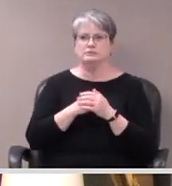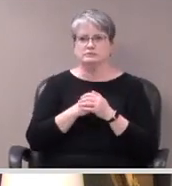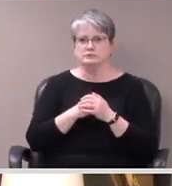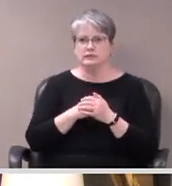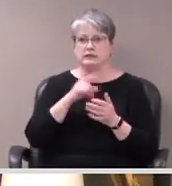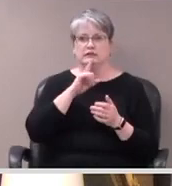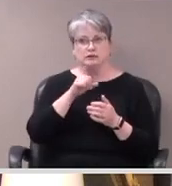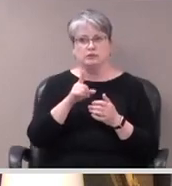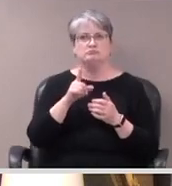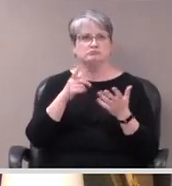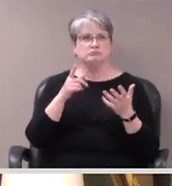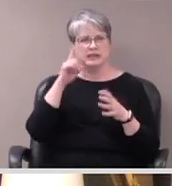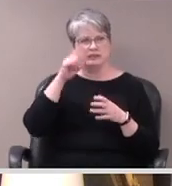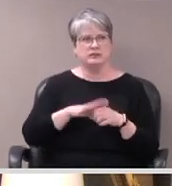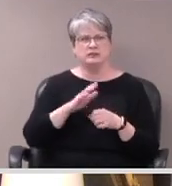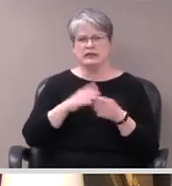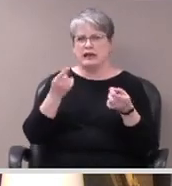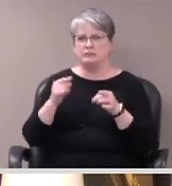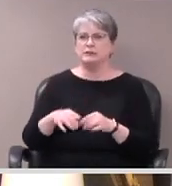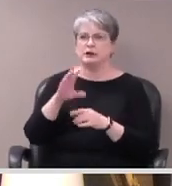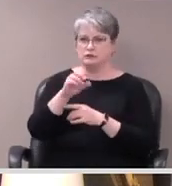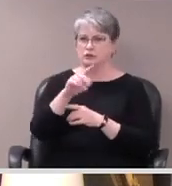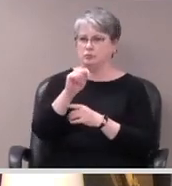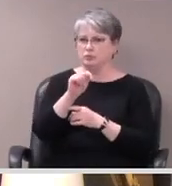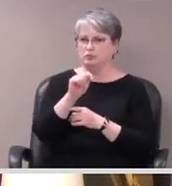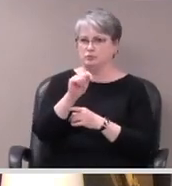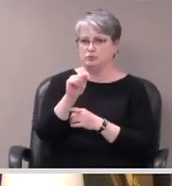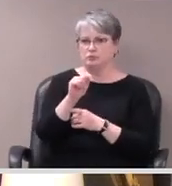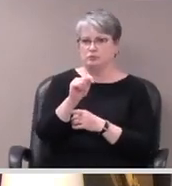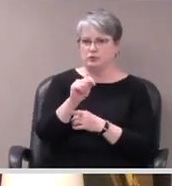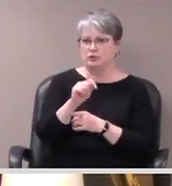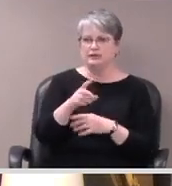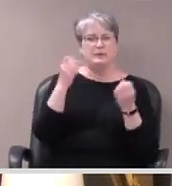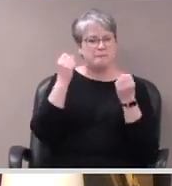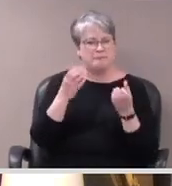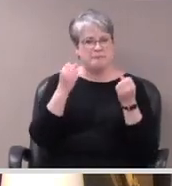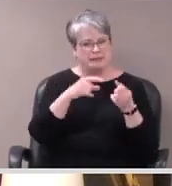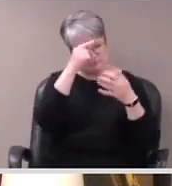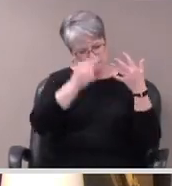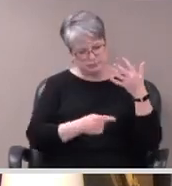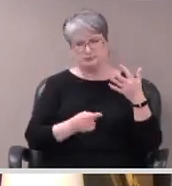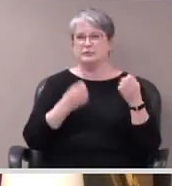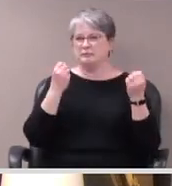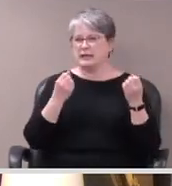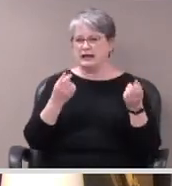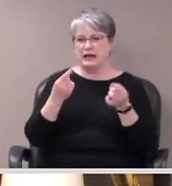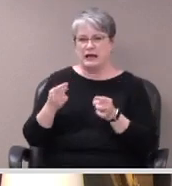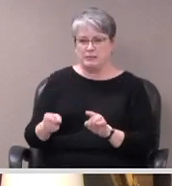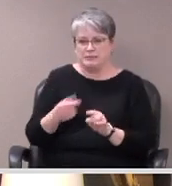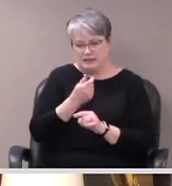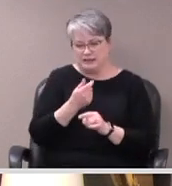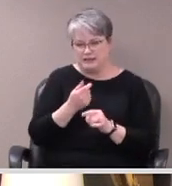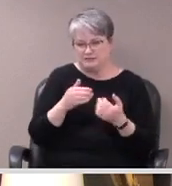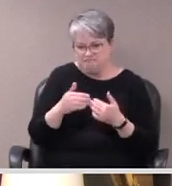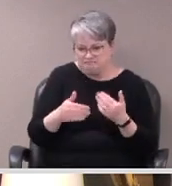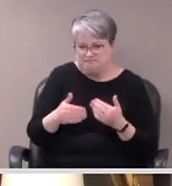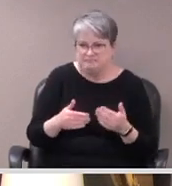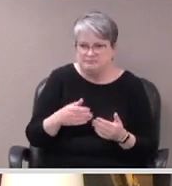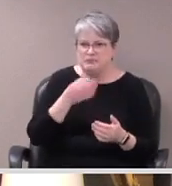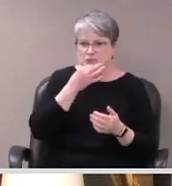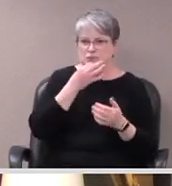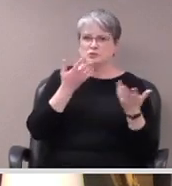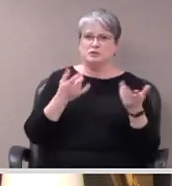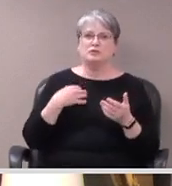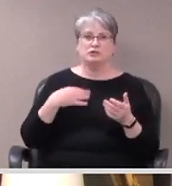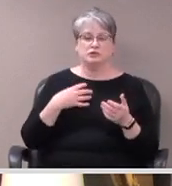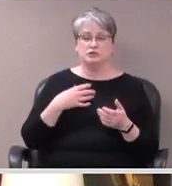believe will take place in October. So as you can see, these and many other things, we've got a lot on our plate in the coming months when it comes to